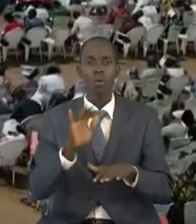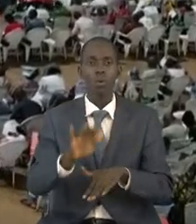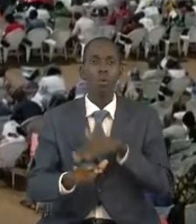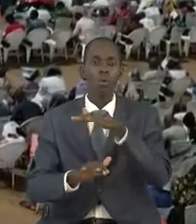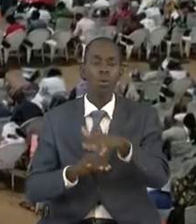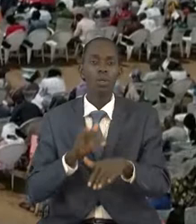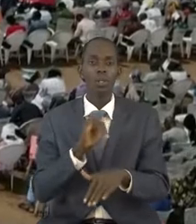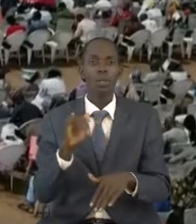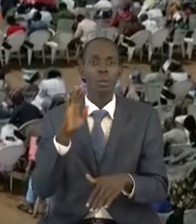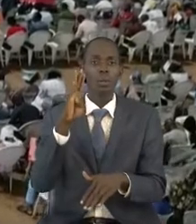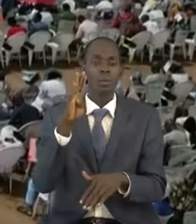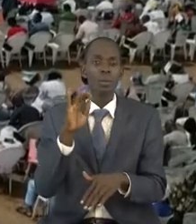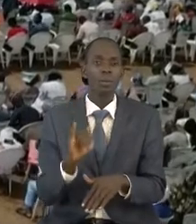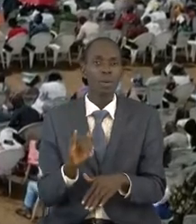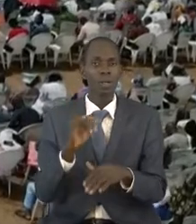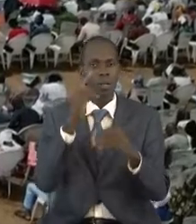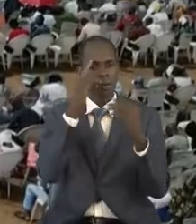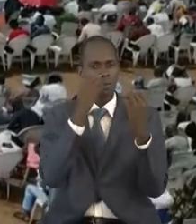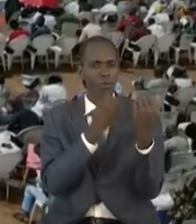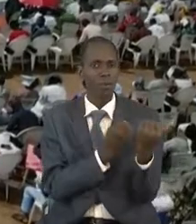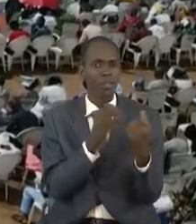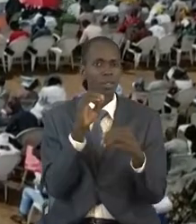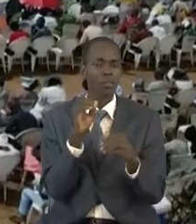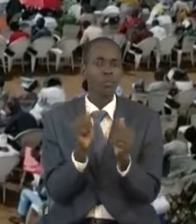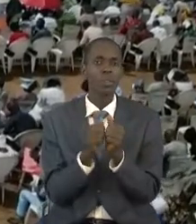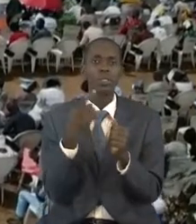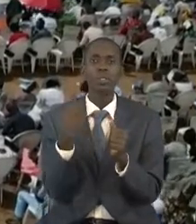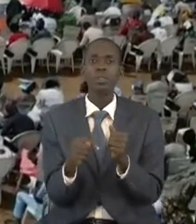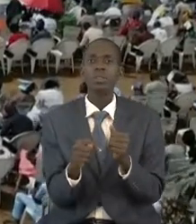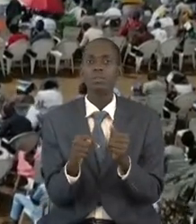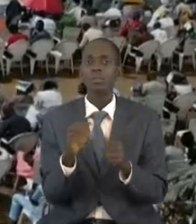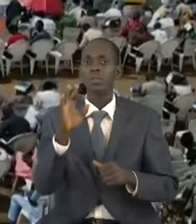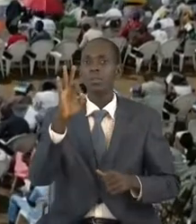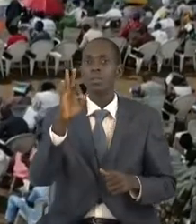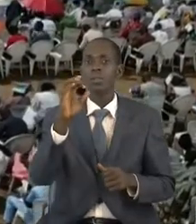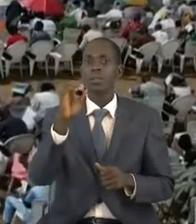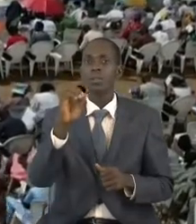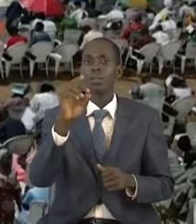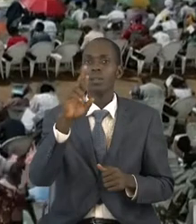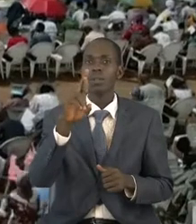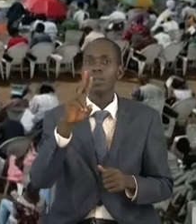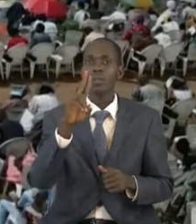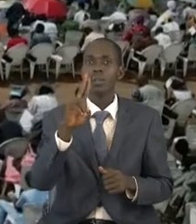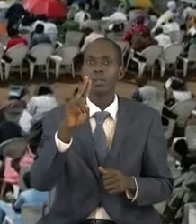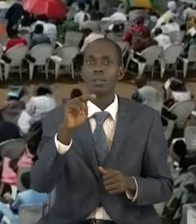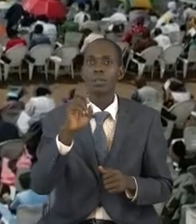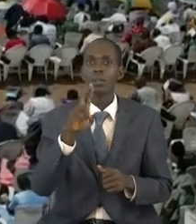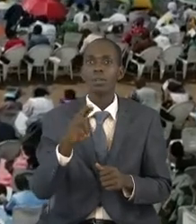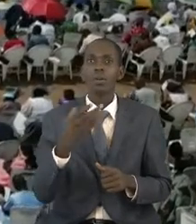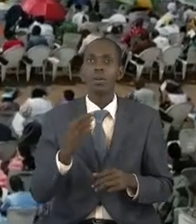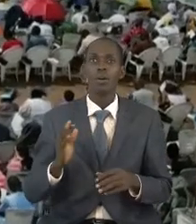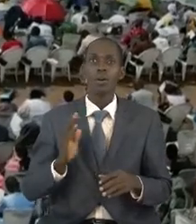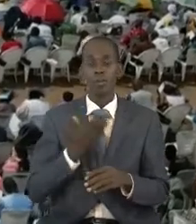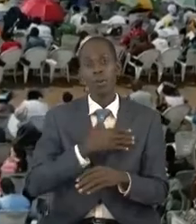a forerunner. Number two, diligently walking in the faith of our fathers.